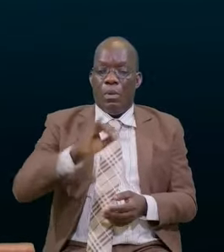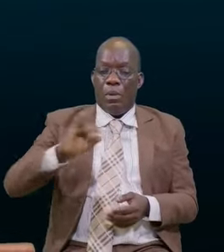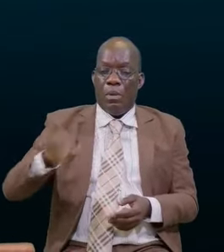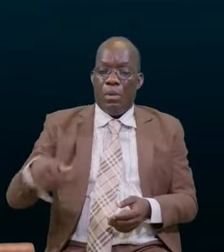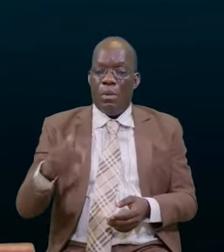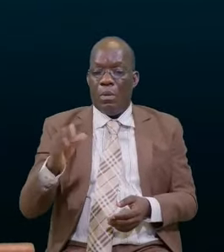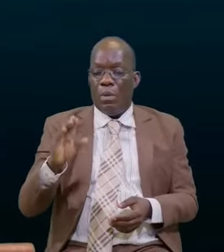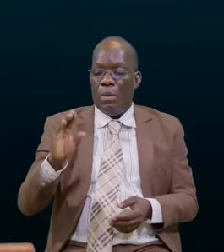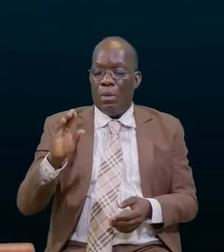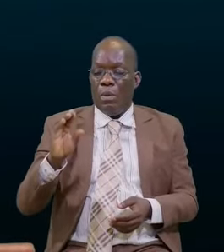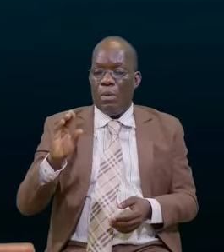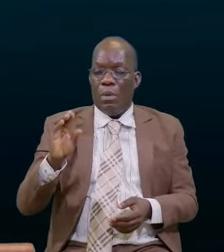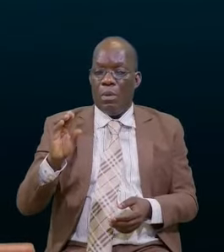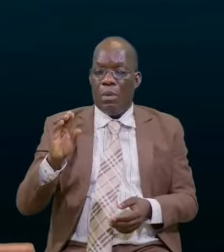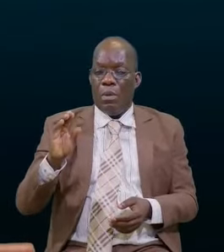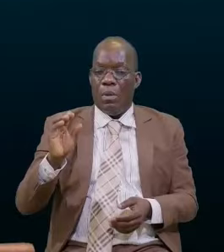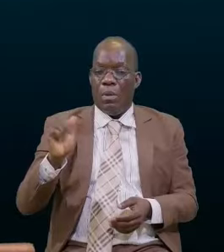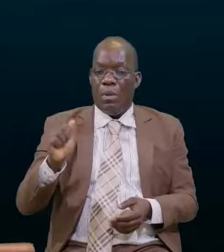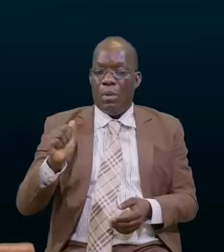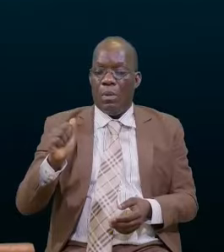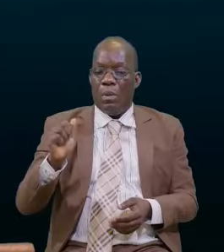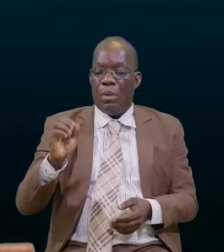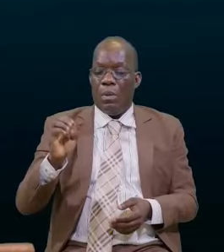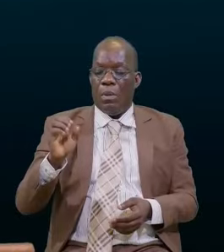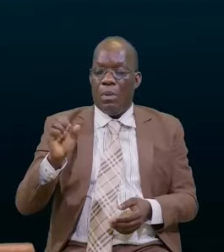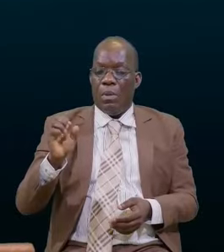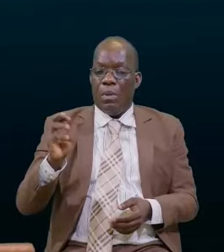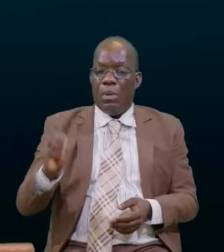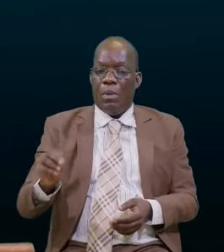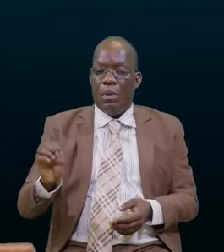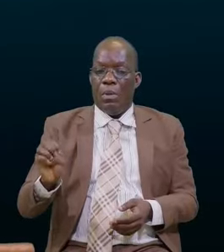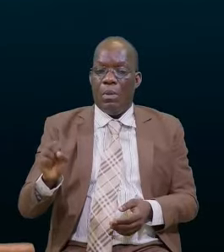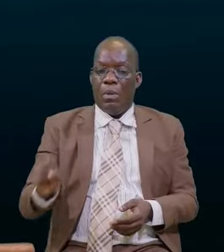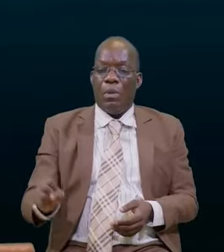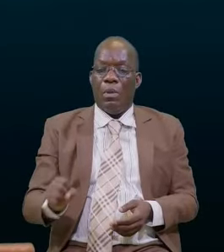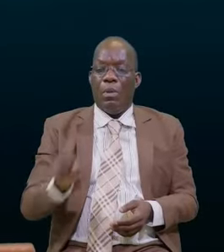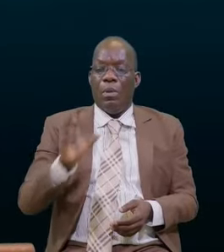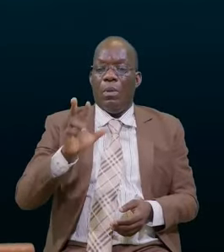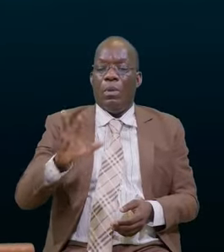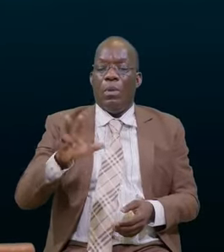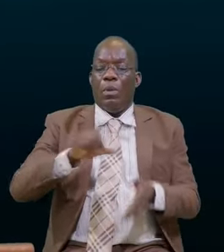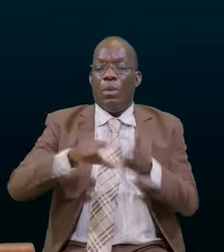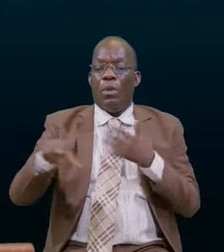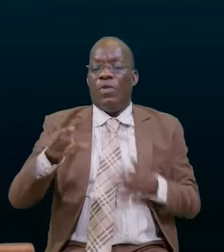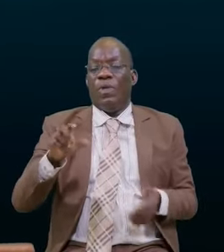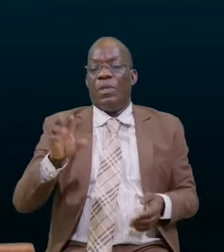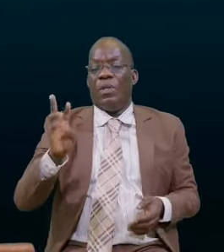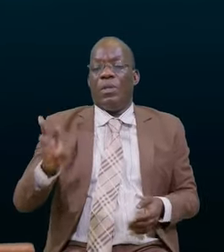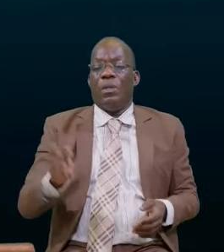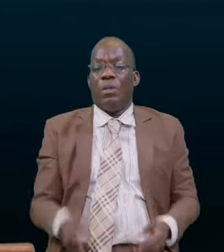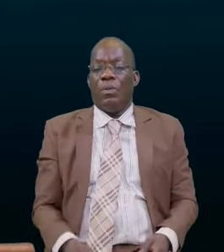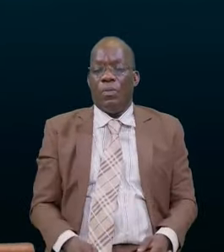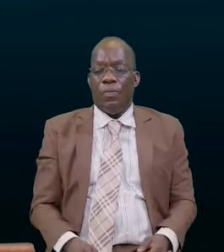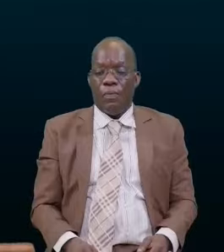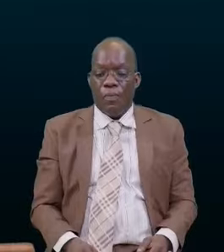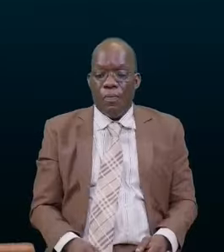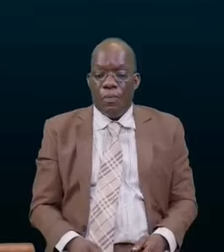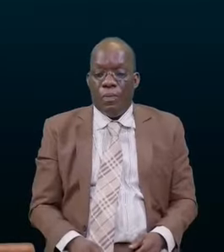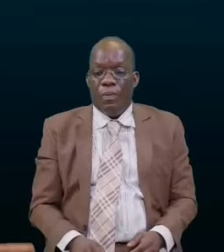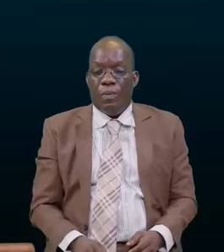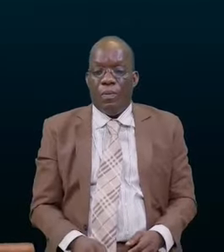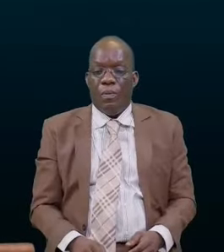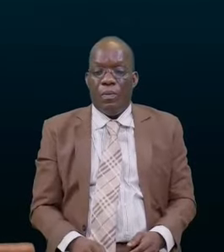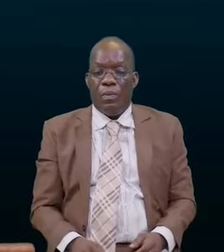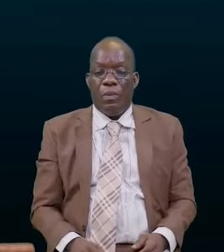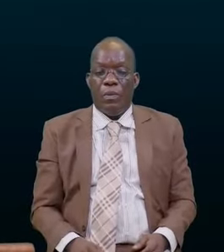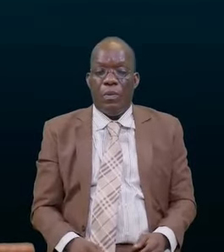verse 6 James chapter 3 I read verse 6 and the tongue is a fire you can